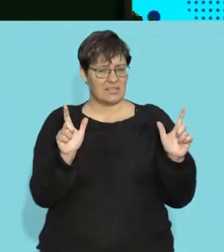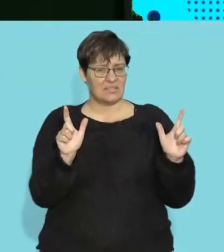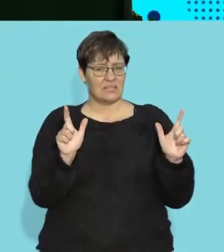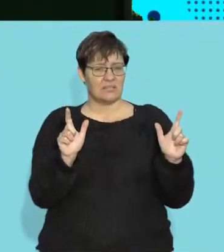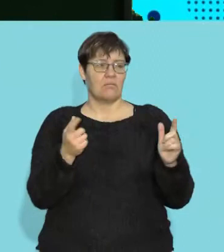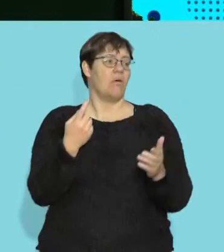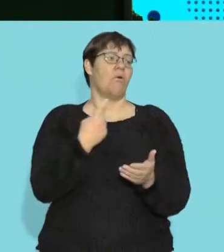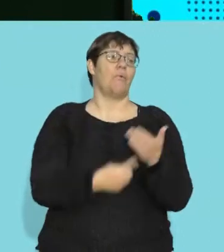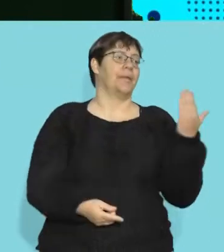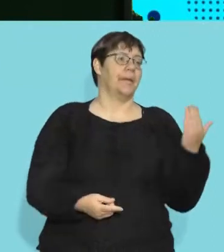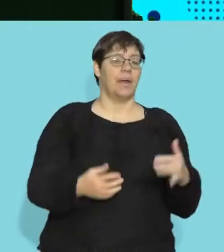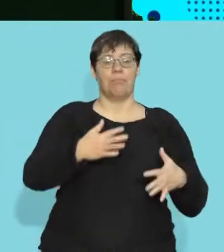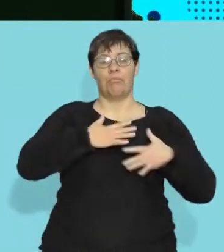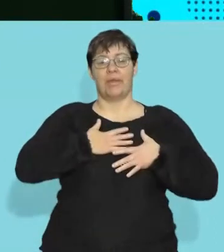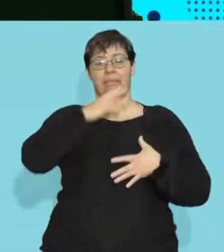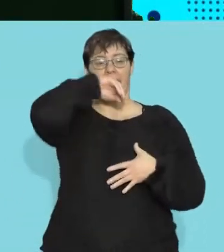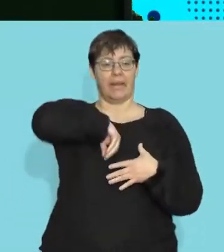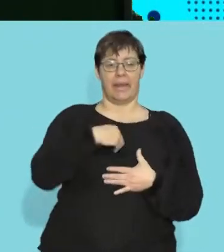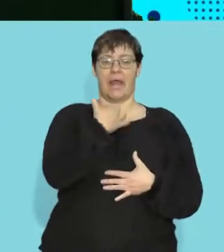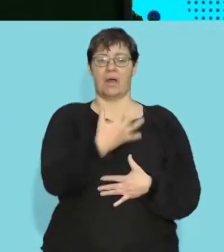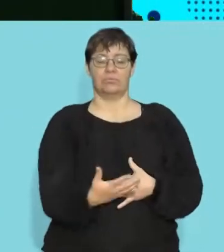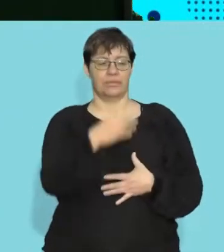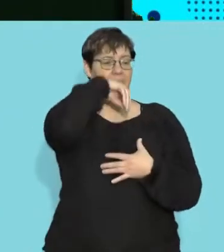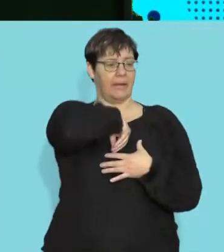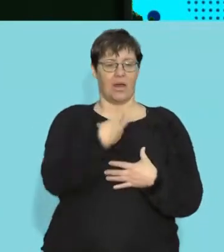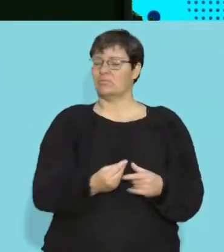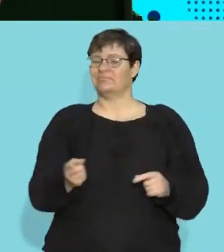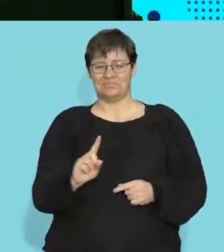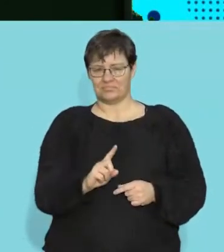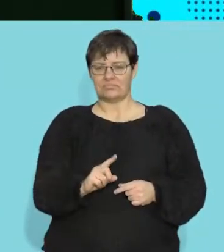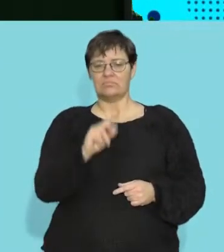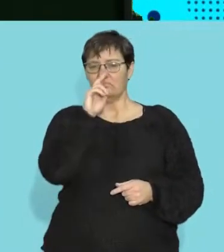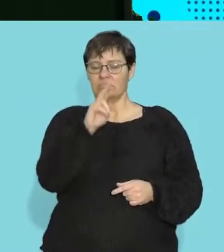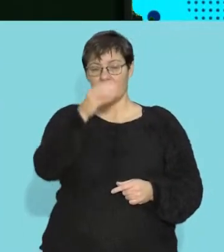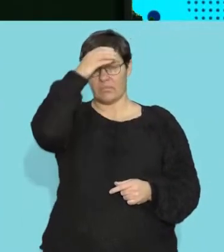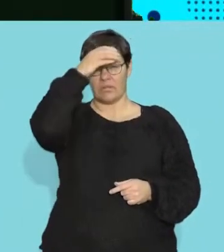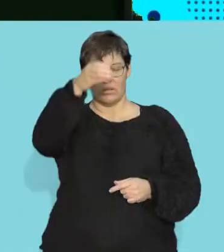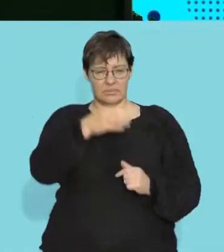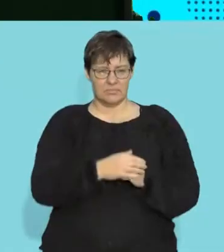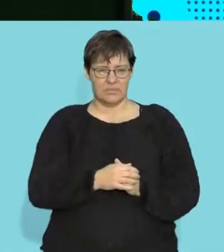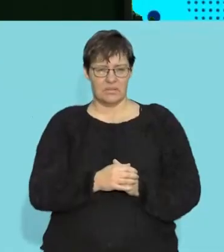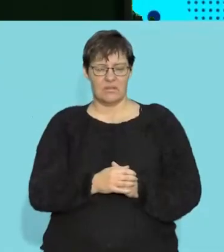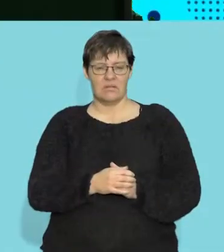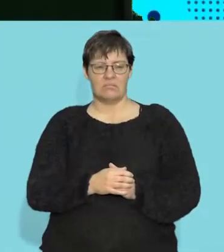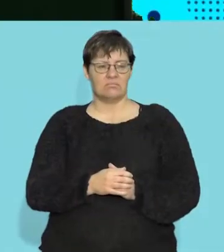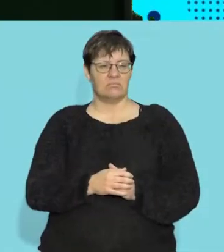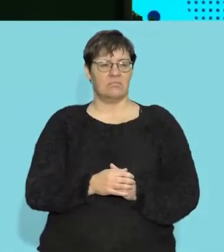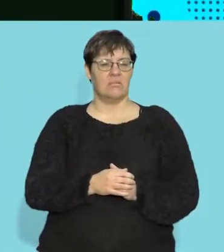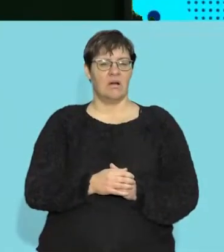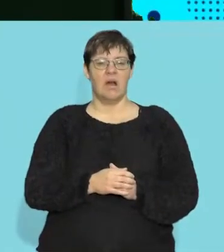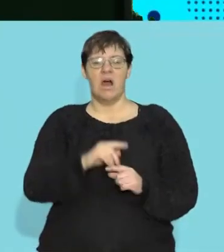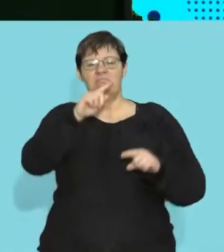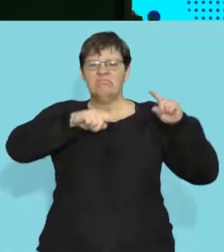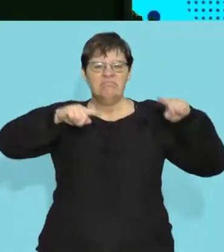in and breathing out. So far we've looked at the concept of how different organisms are able to get gases in